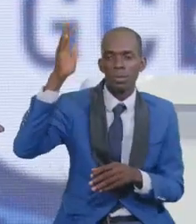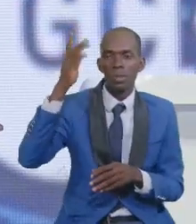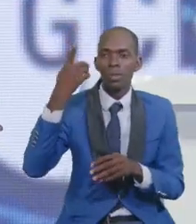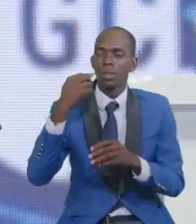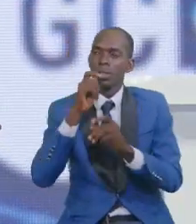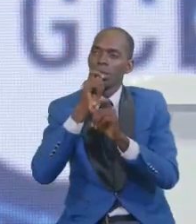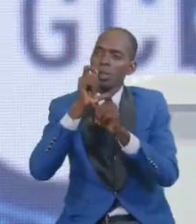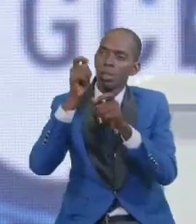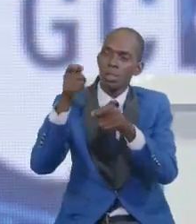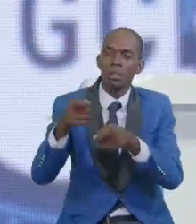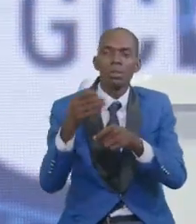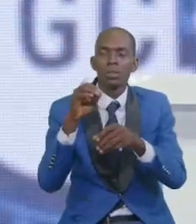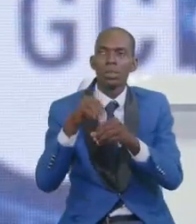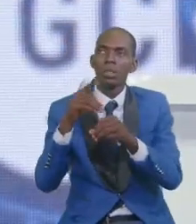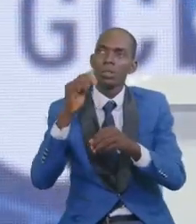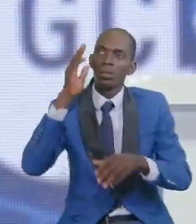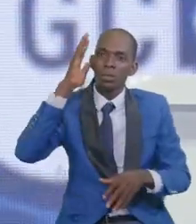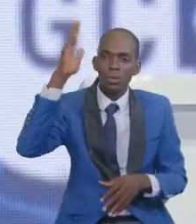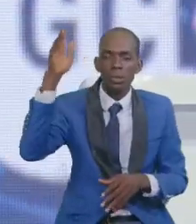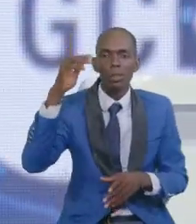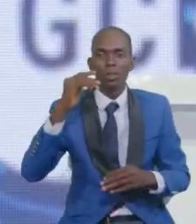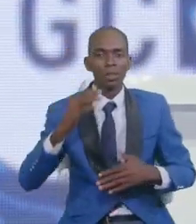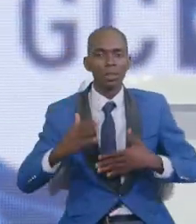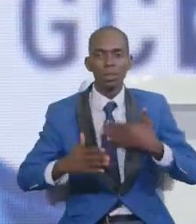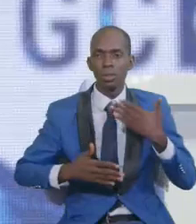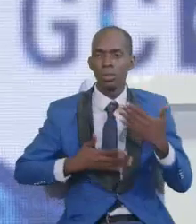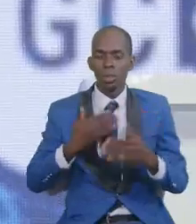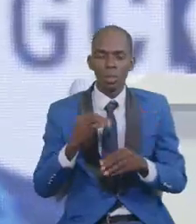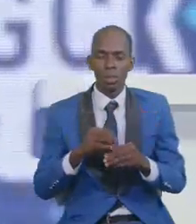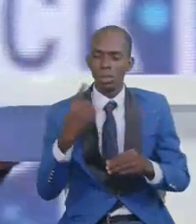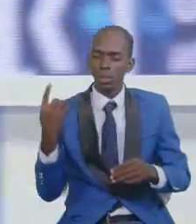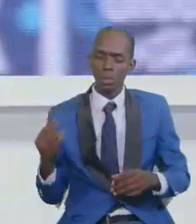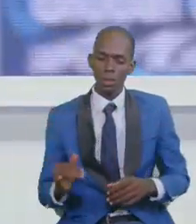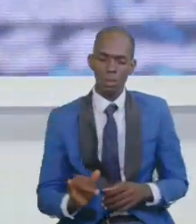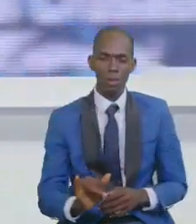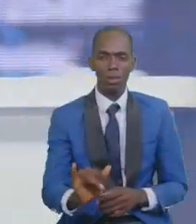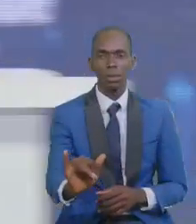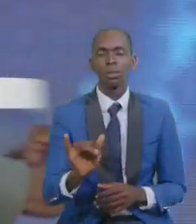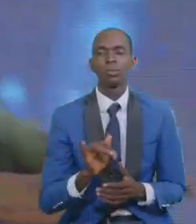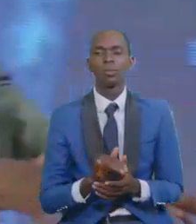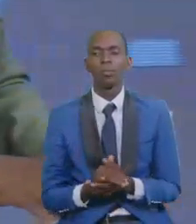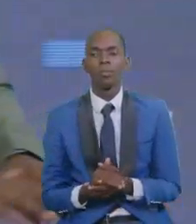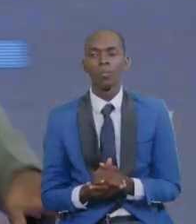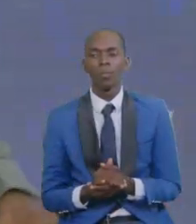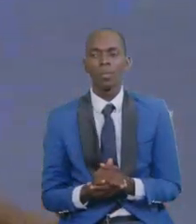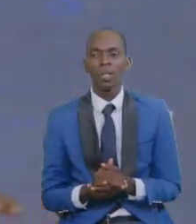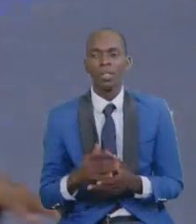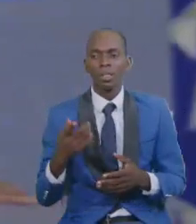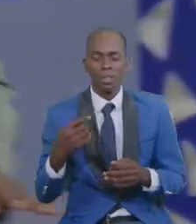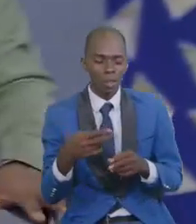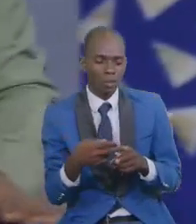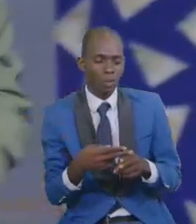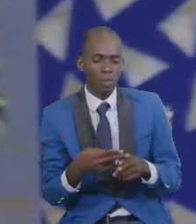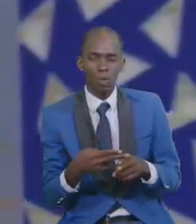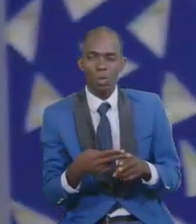the future, the joy in eternity, the temporary cross you